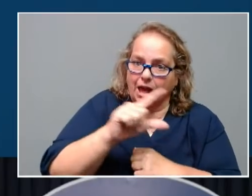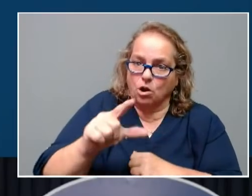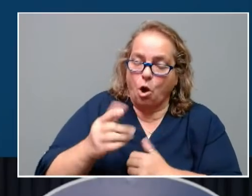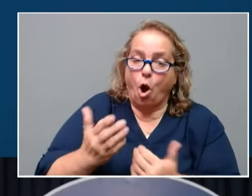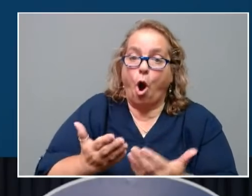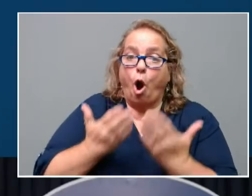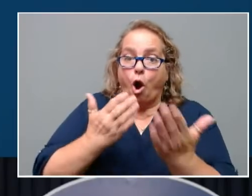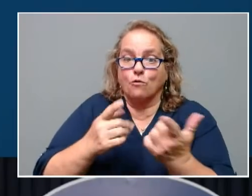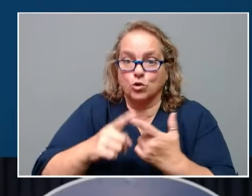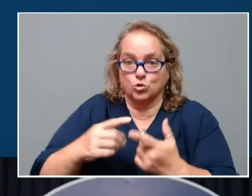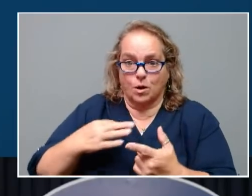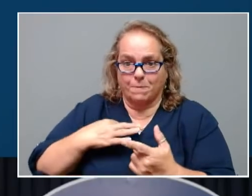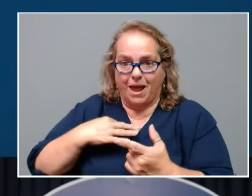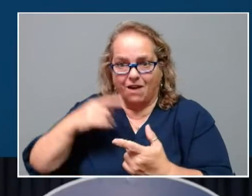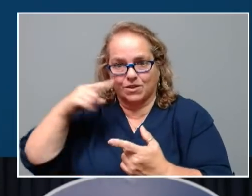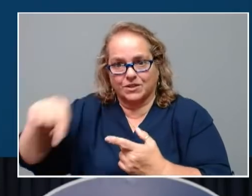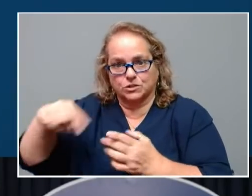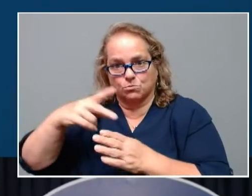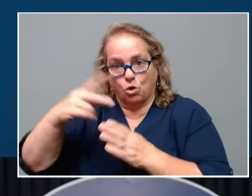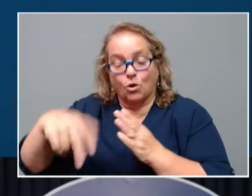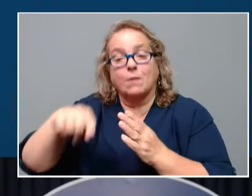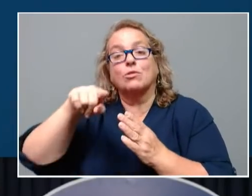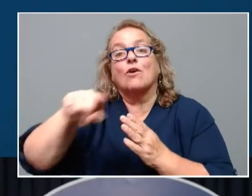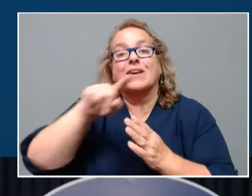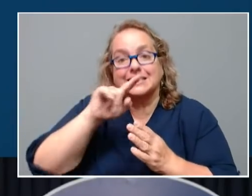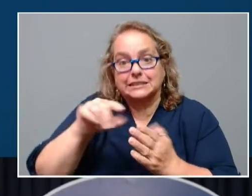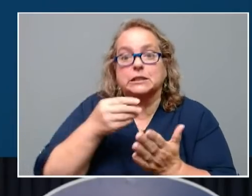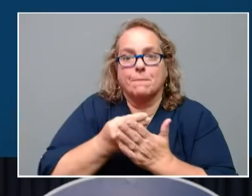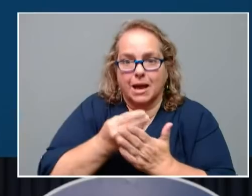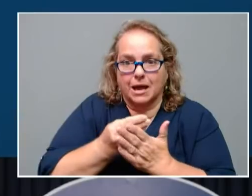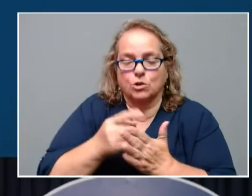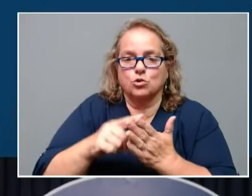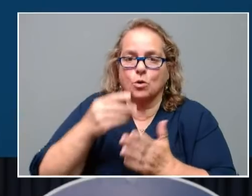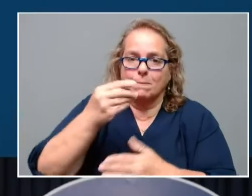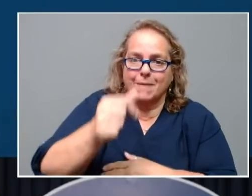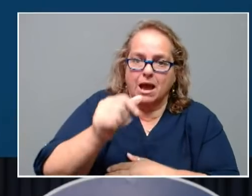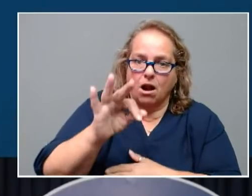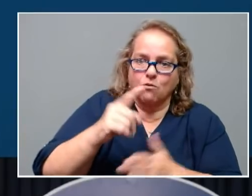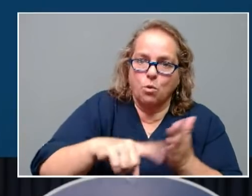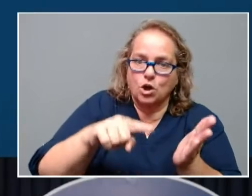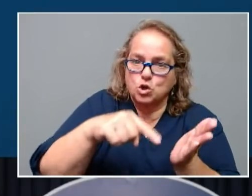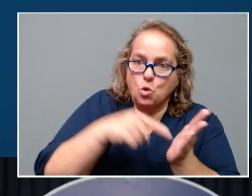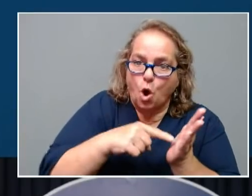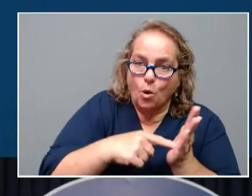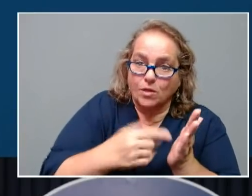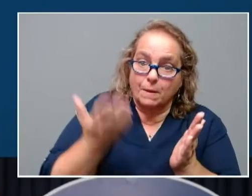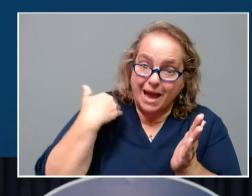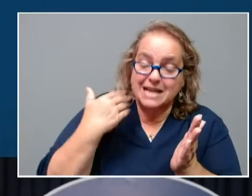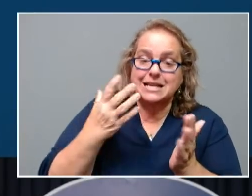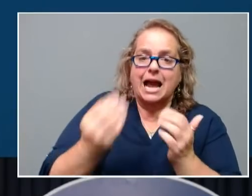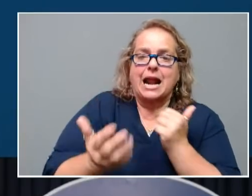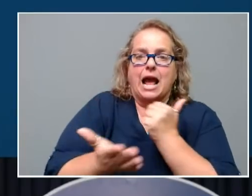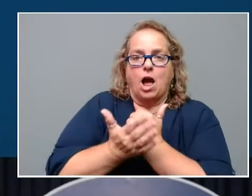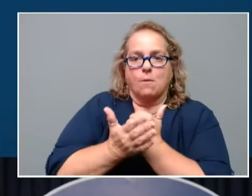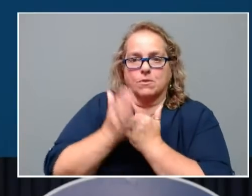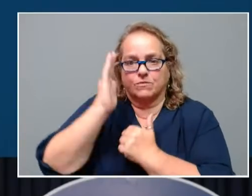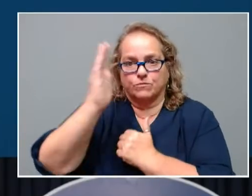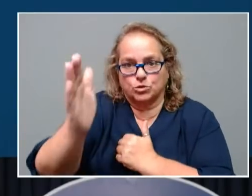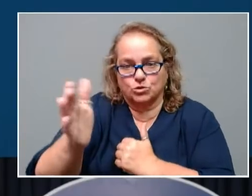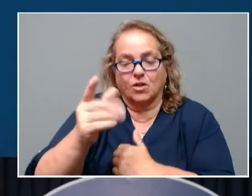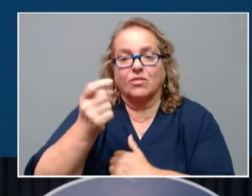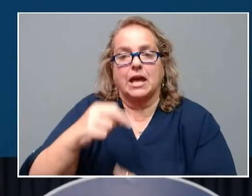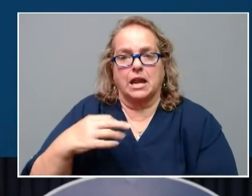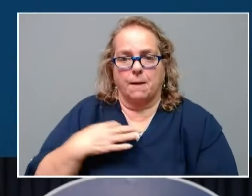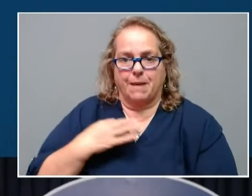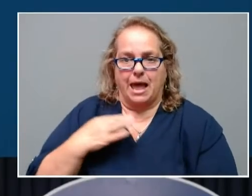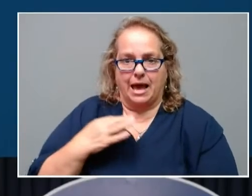There is money there that can pay off what you owe not only in the past, but help going forward. And then apply. Apply with